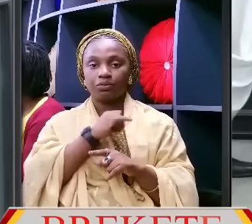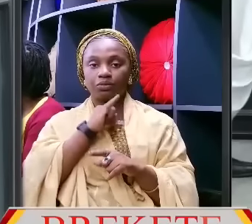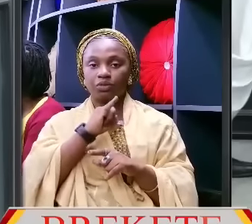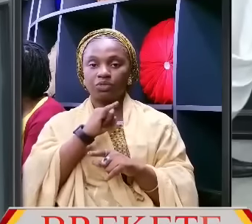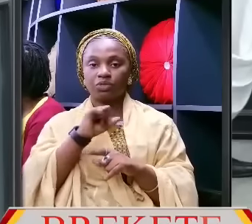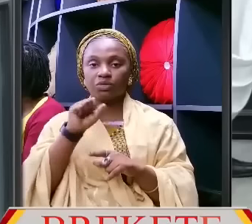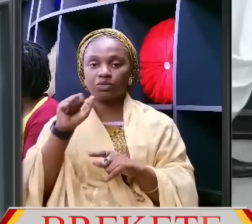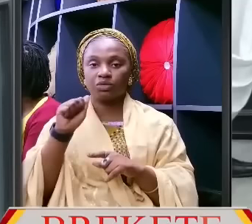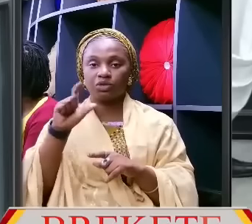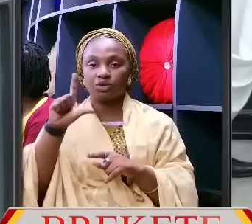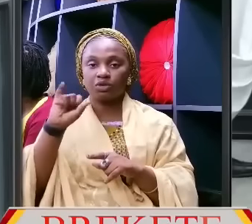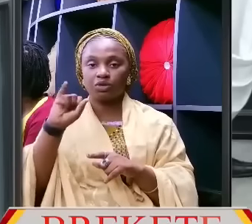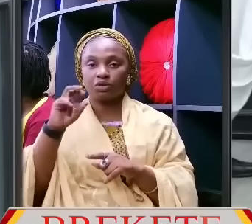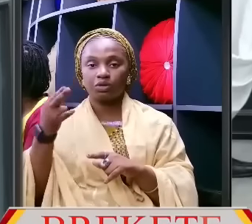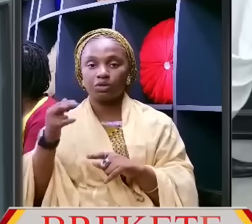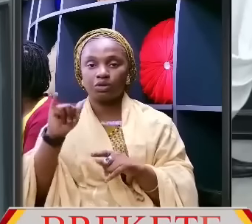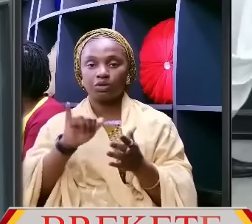Not my father.